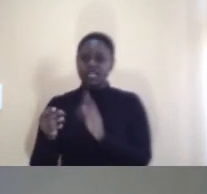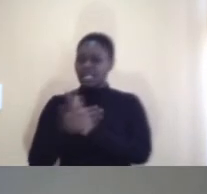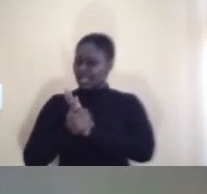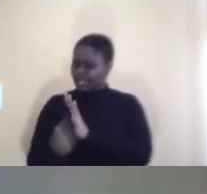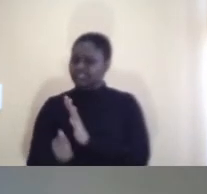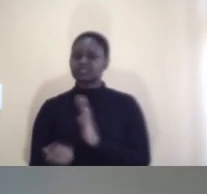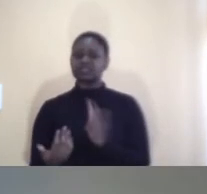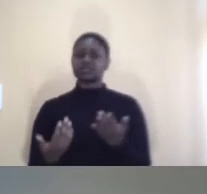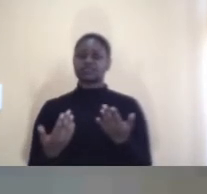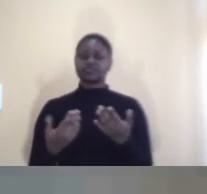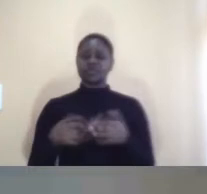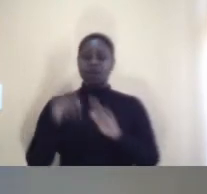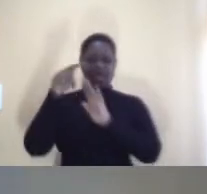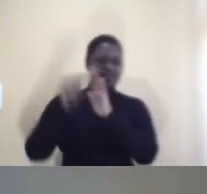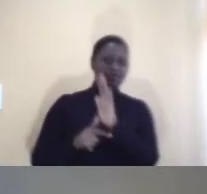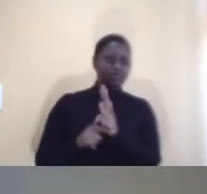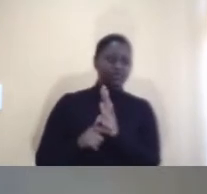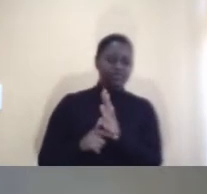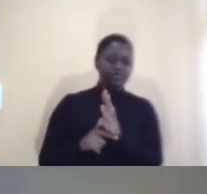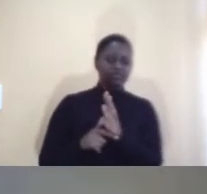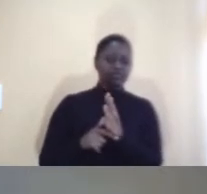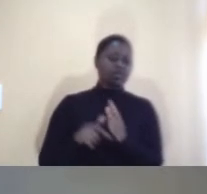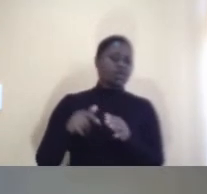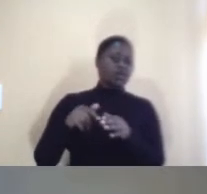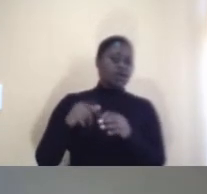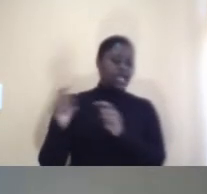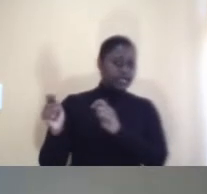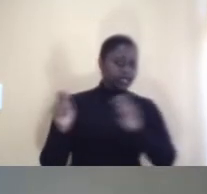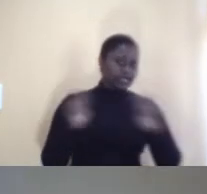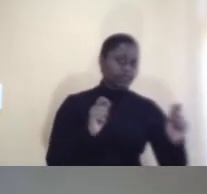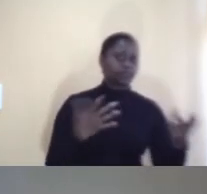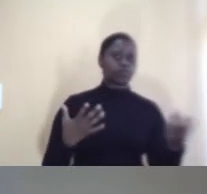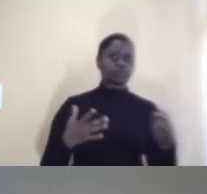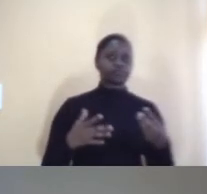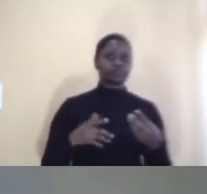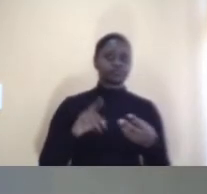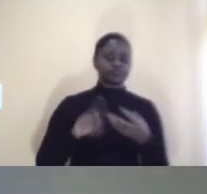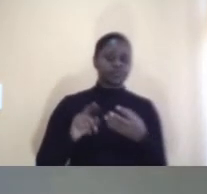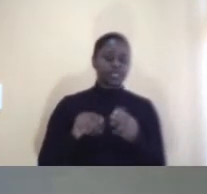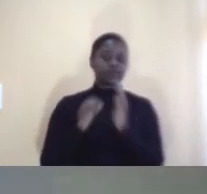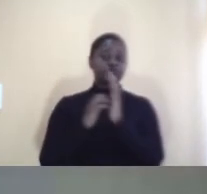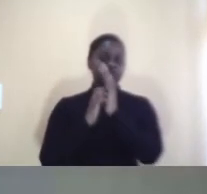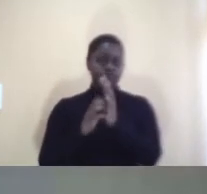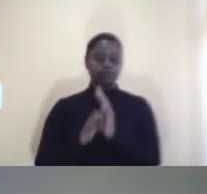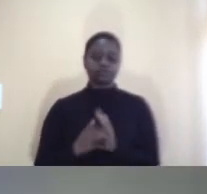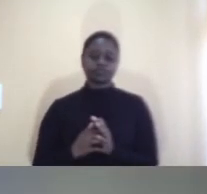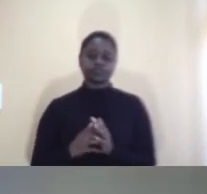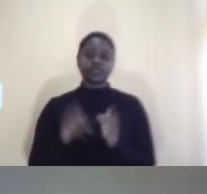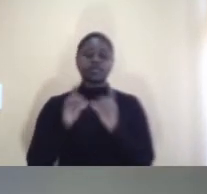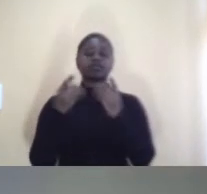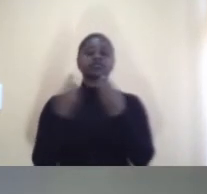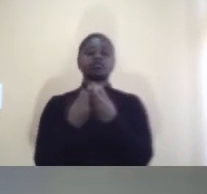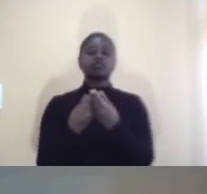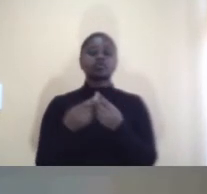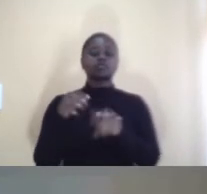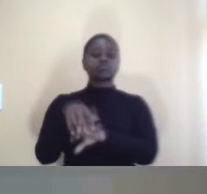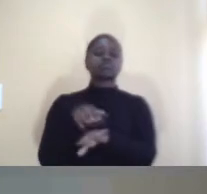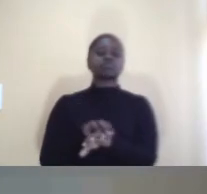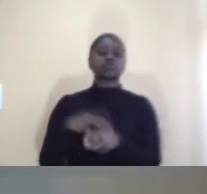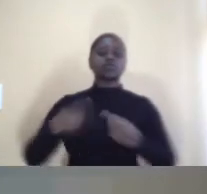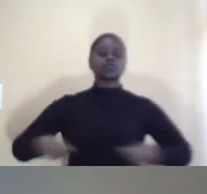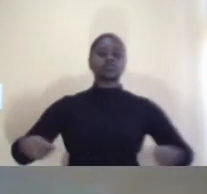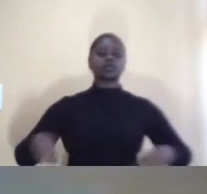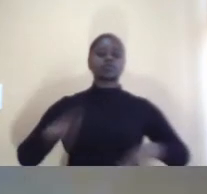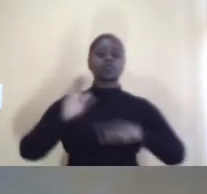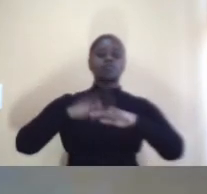staffing components, and the lack of real progress in transforming lives. Here are some examples, Chairperson. The Department of Agriculture has spent more